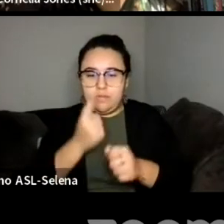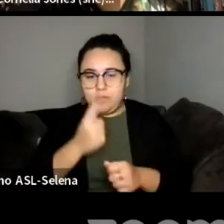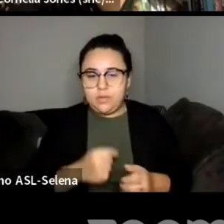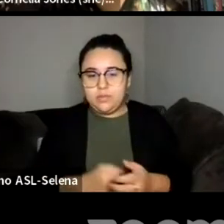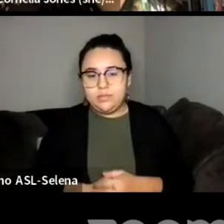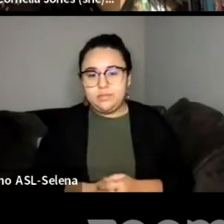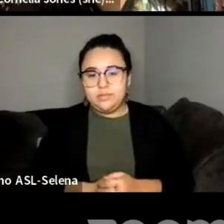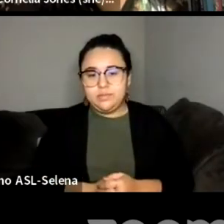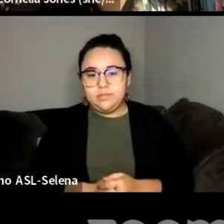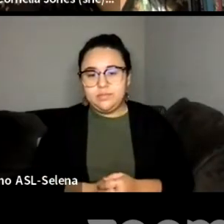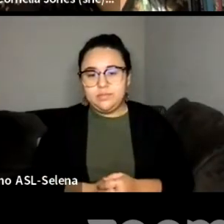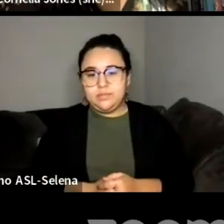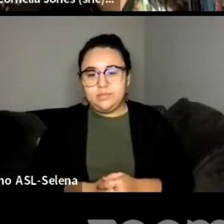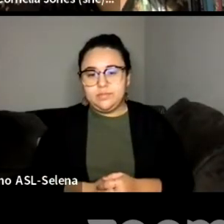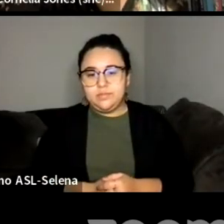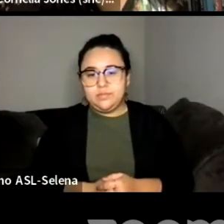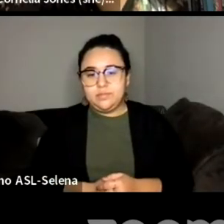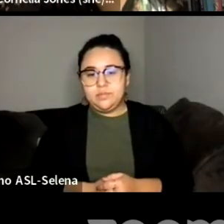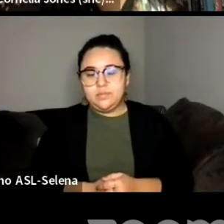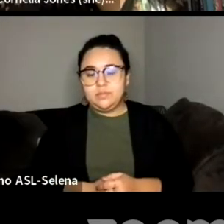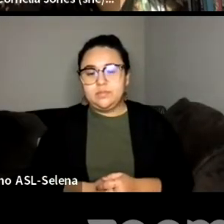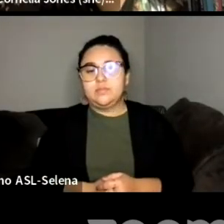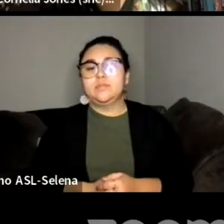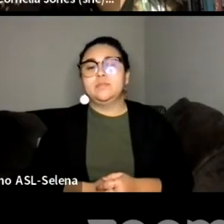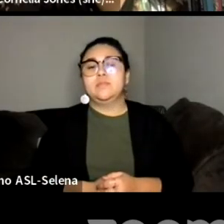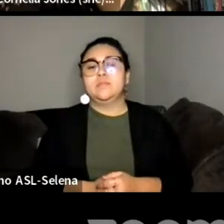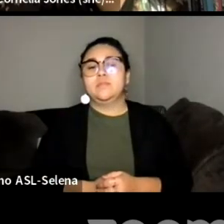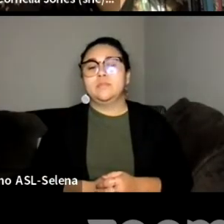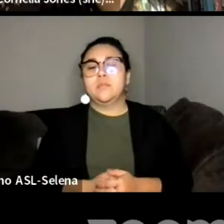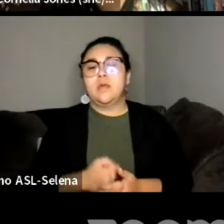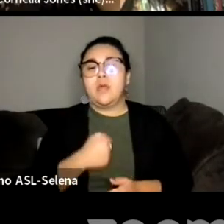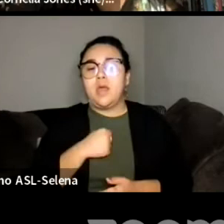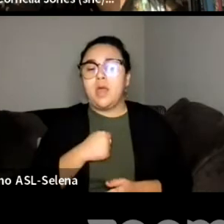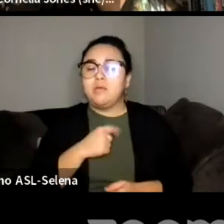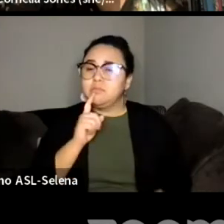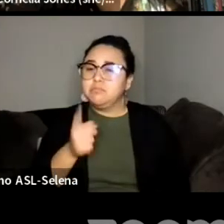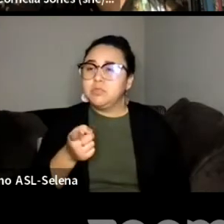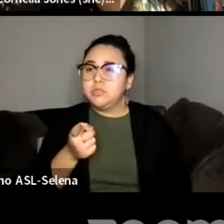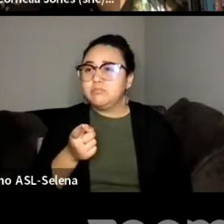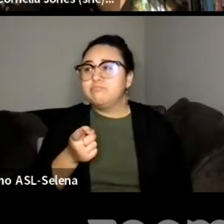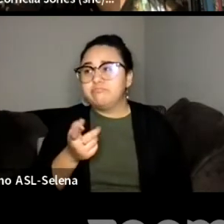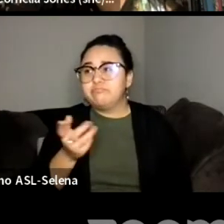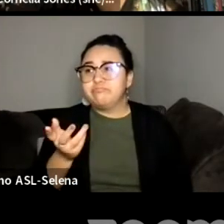in that convening, which led me to be really